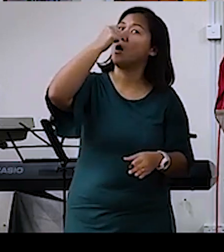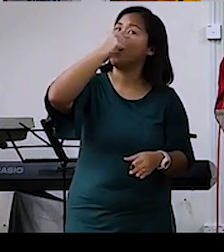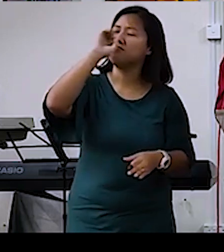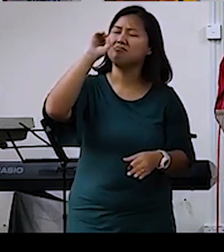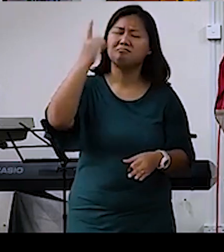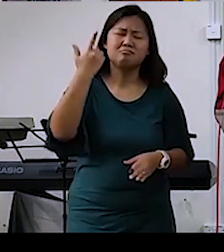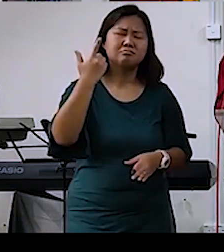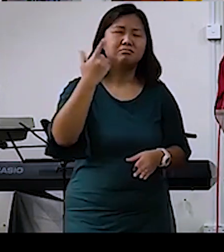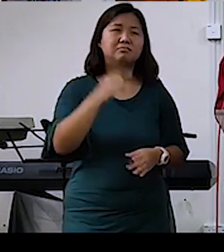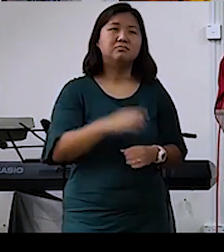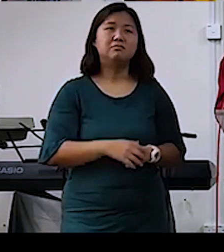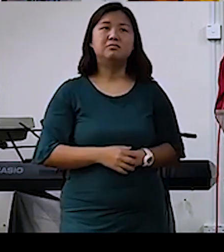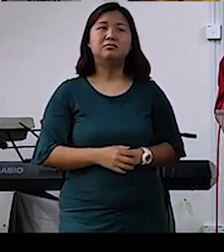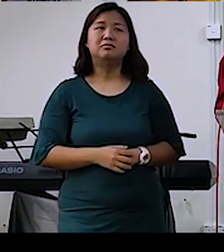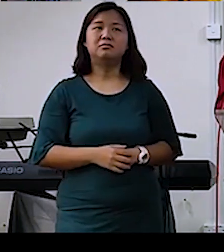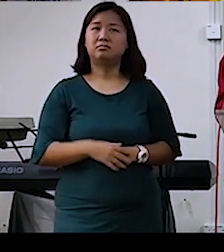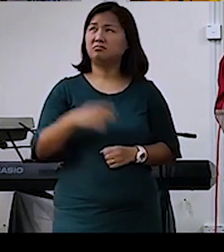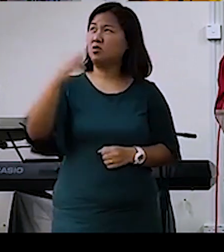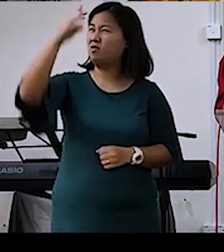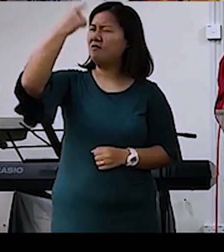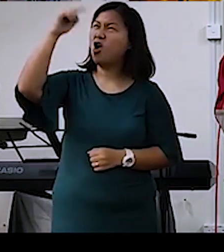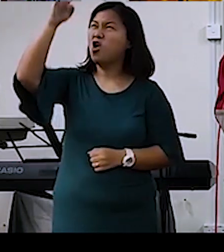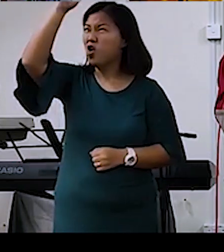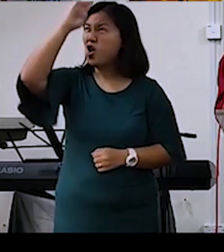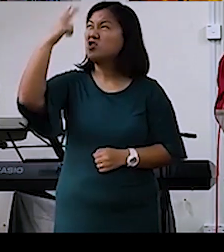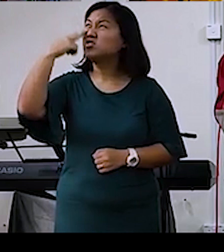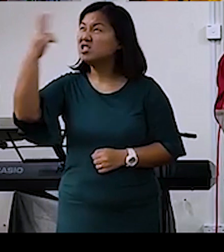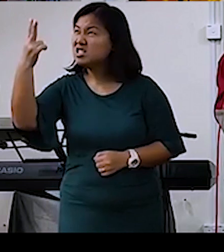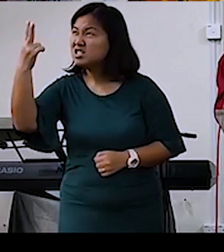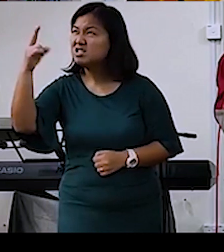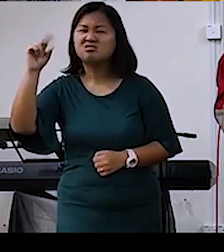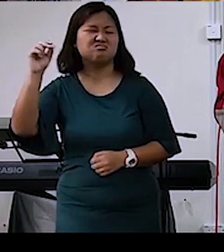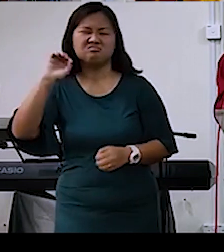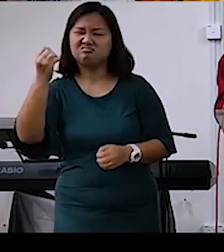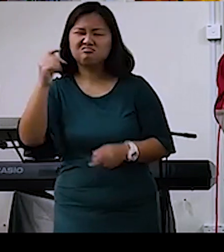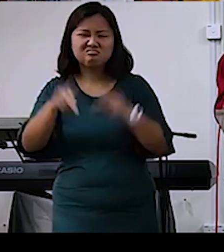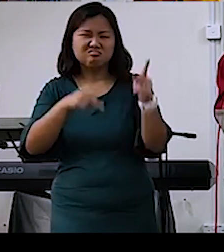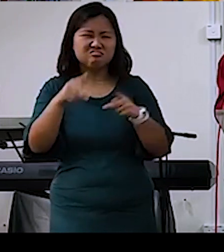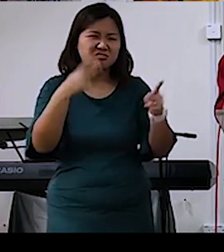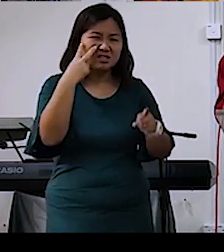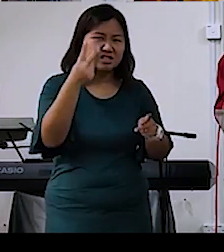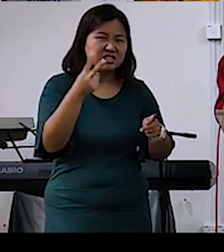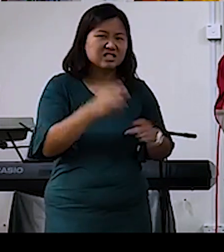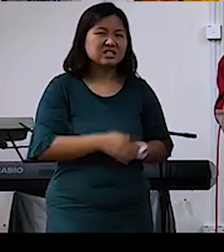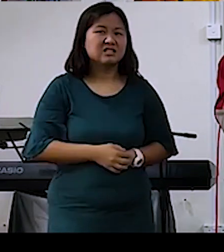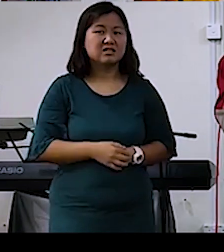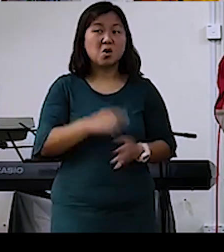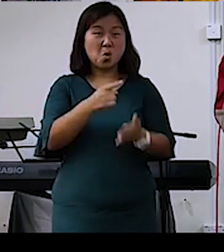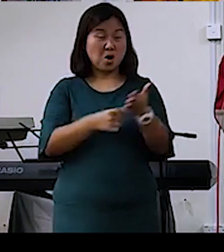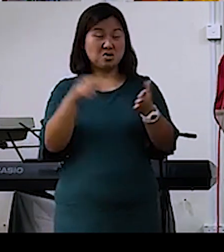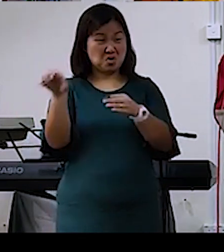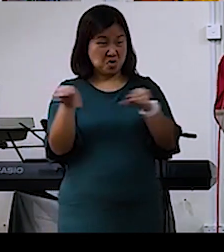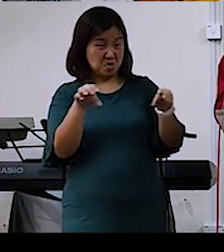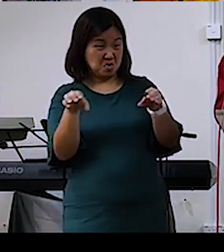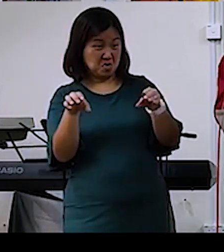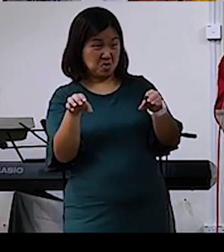sight of God. And who can say amen? You don't do all, if what you are doing for people